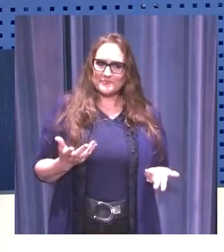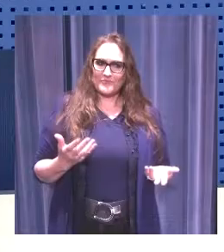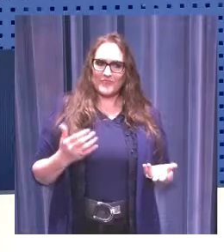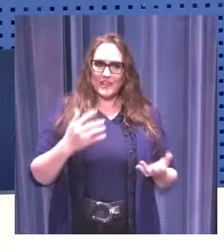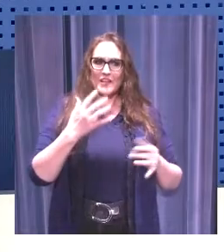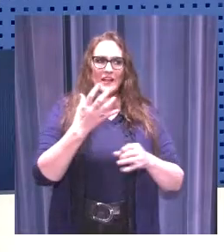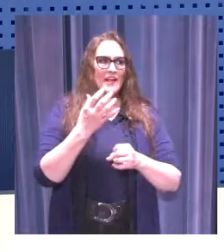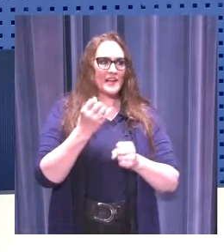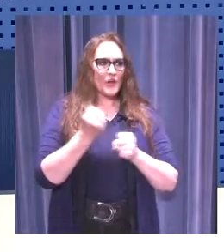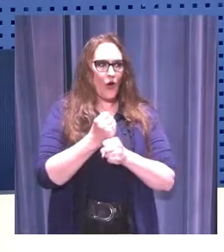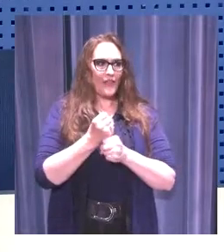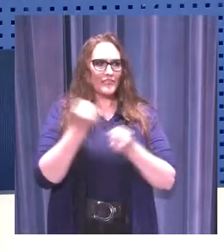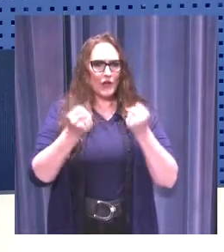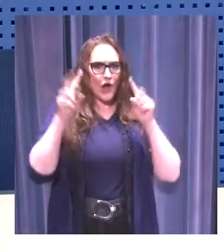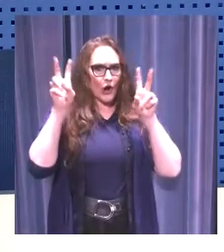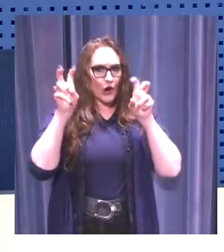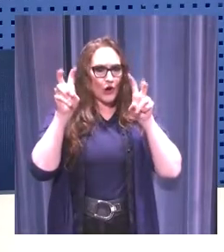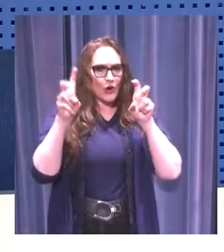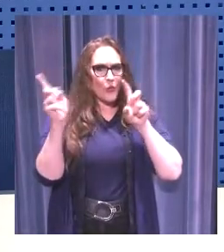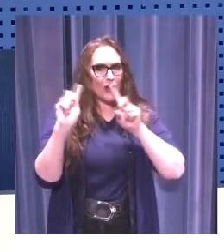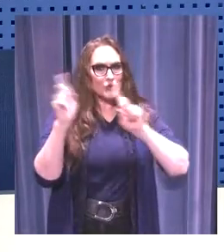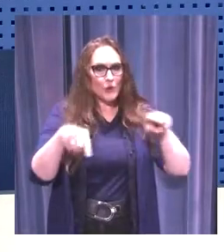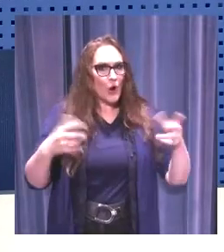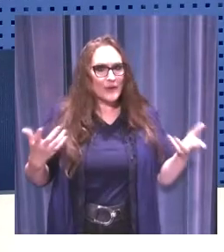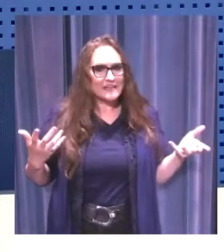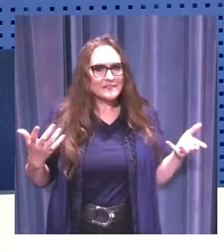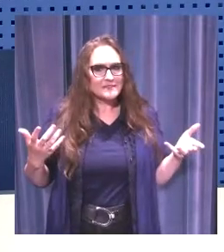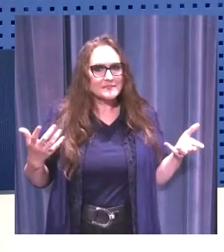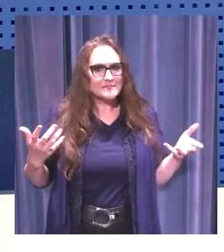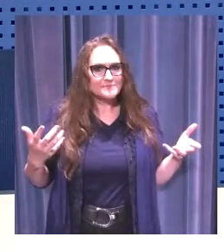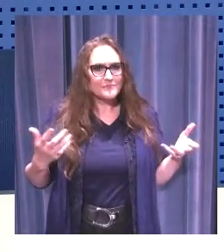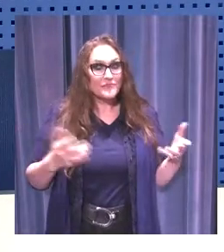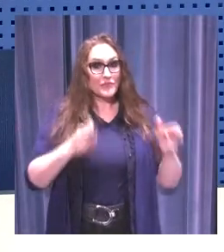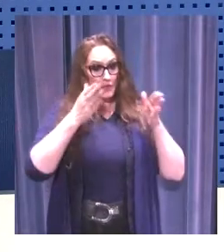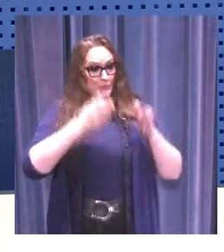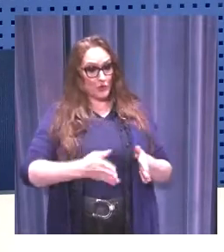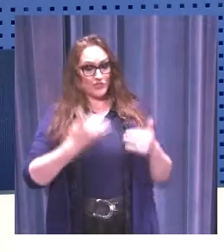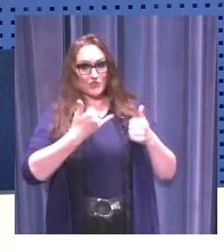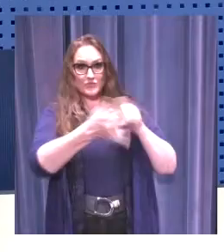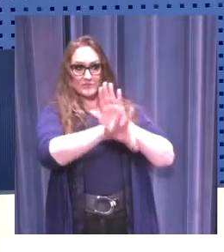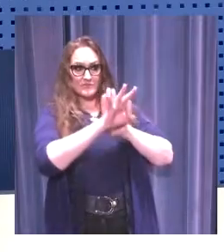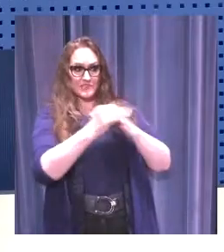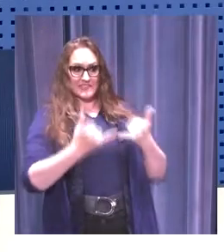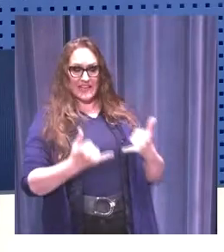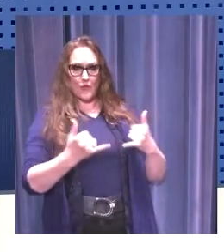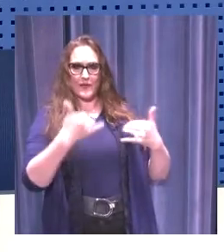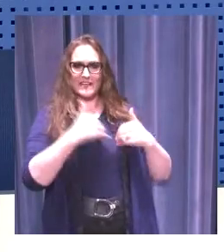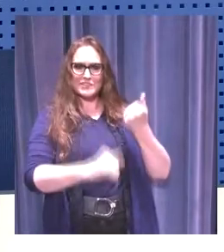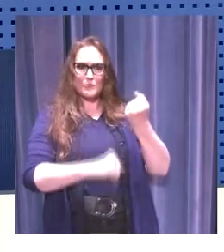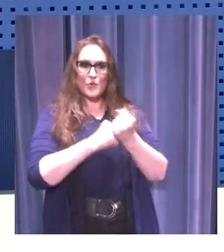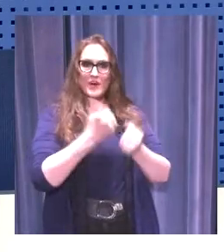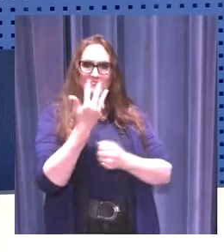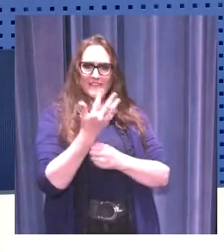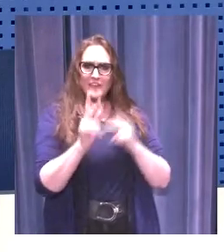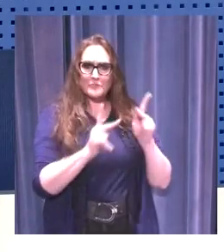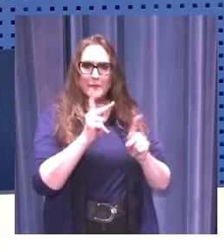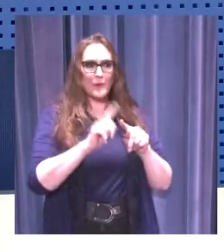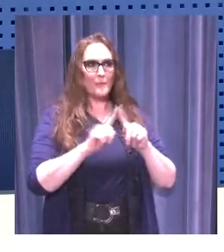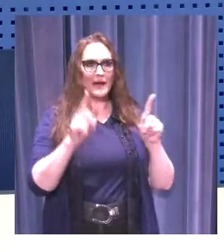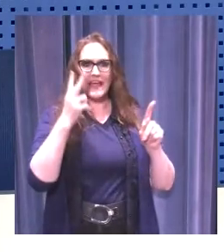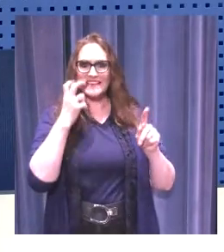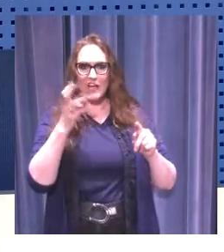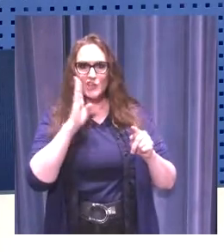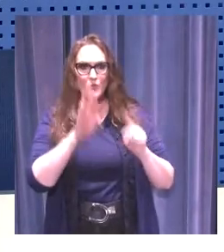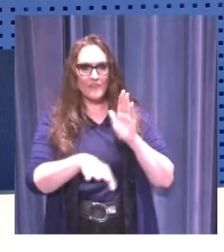the car, so to speak, where are you going? The person you have now selected has the support of 5 people, but I doubt you